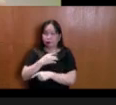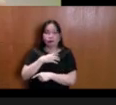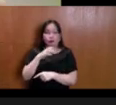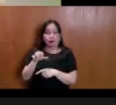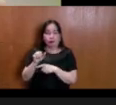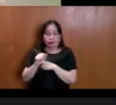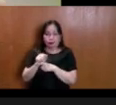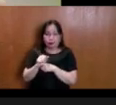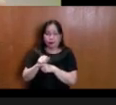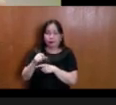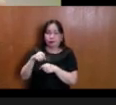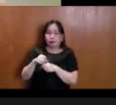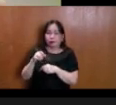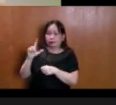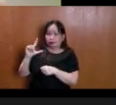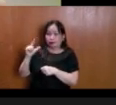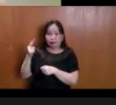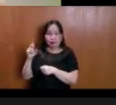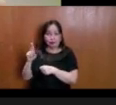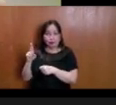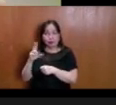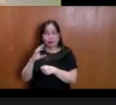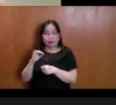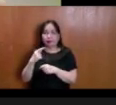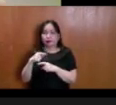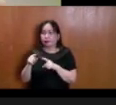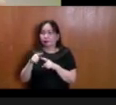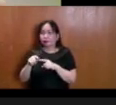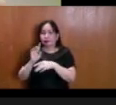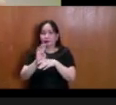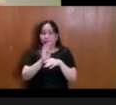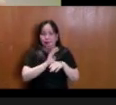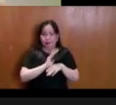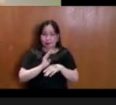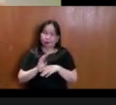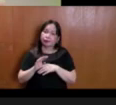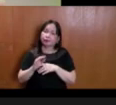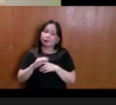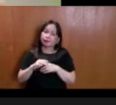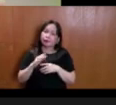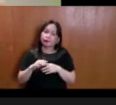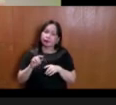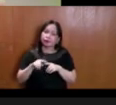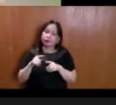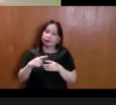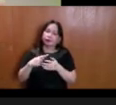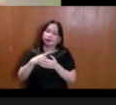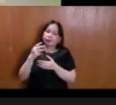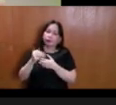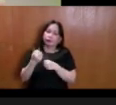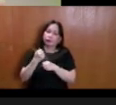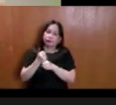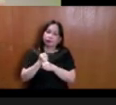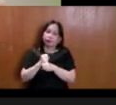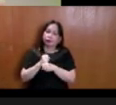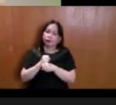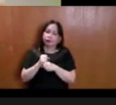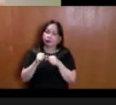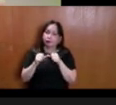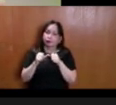building with the local government units and also enterprises. So we've actually run programs on designing sustainable